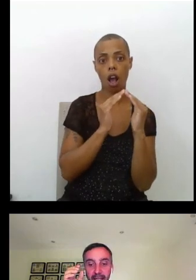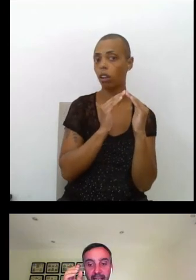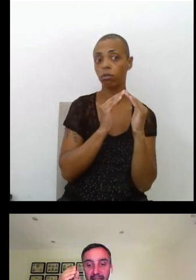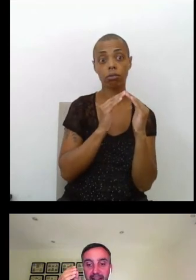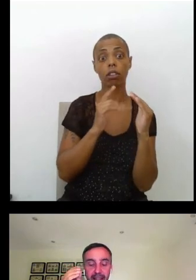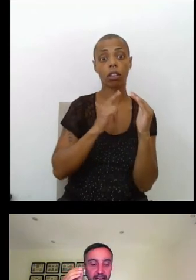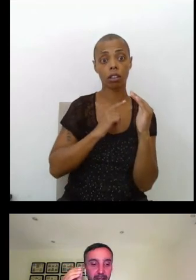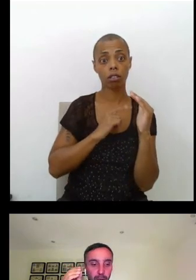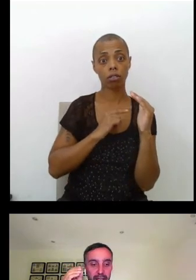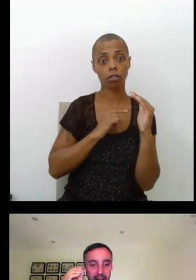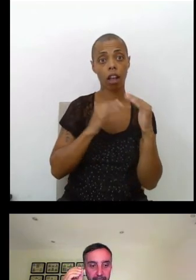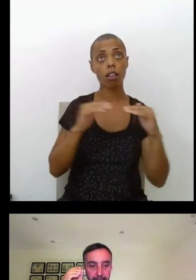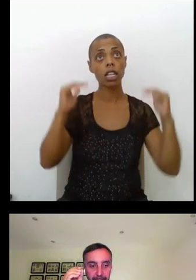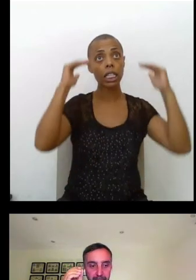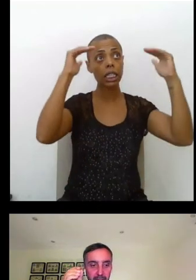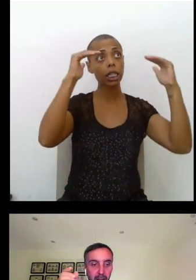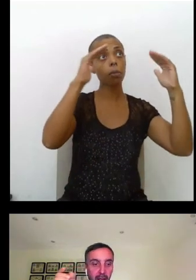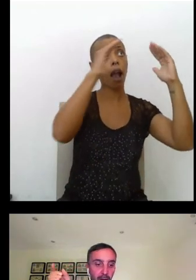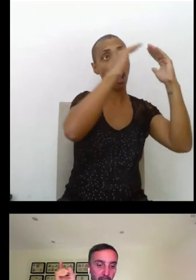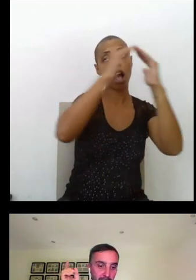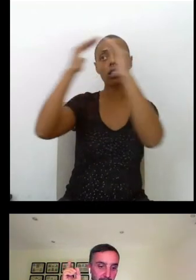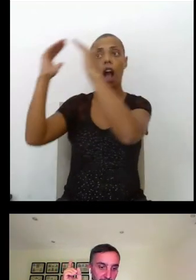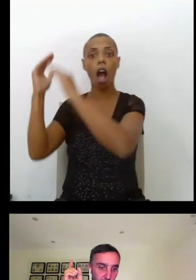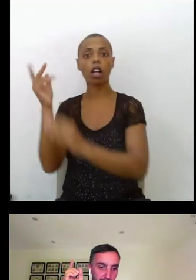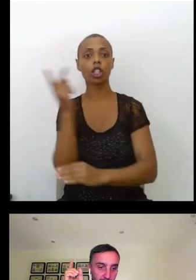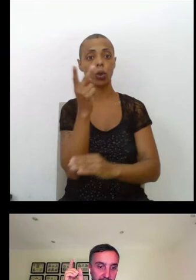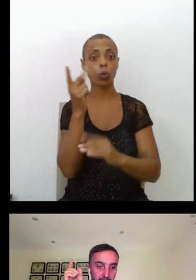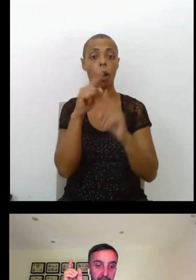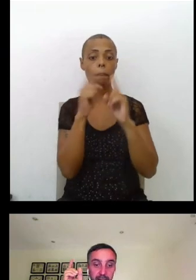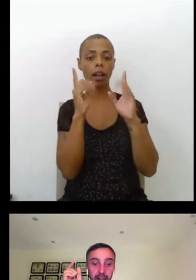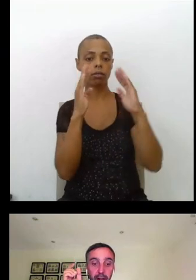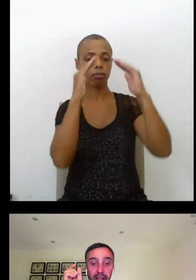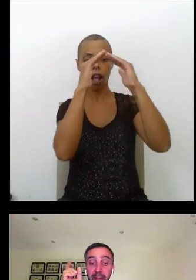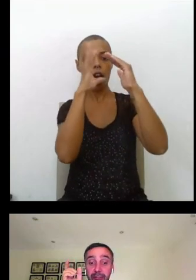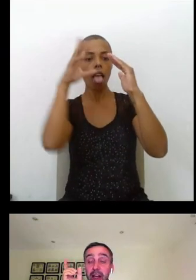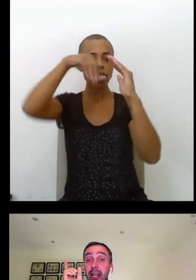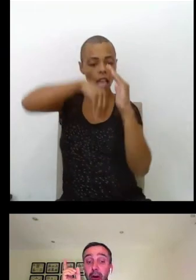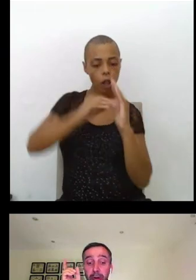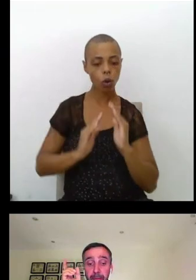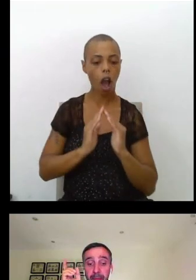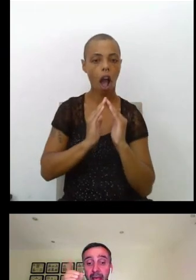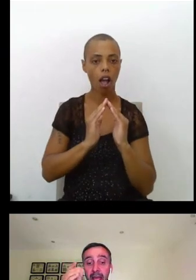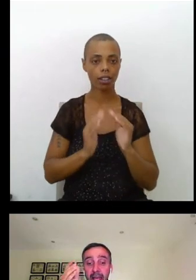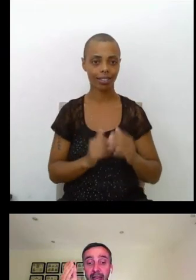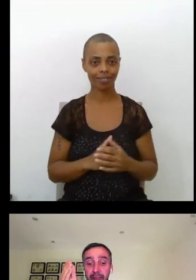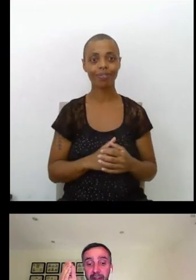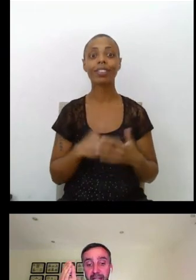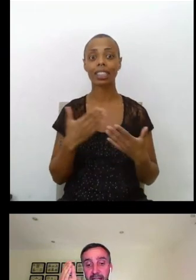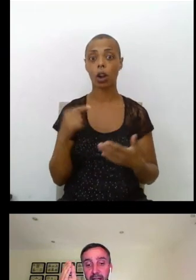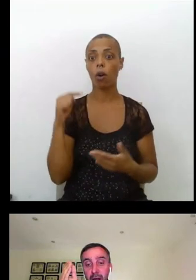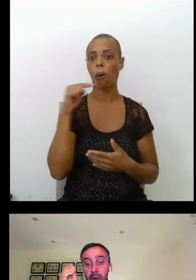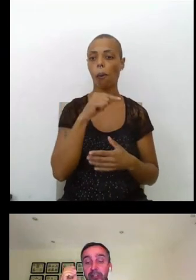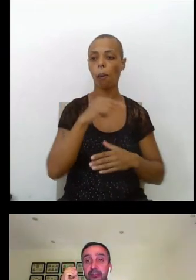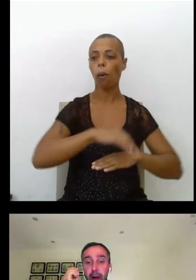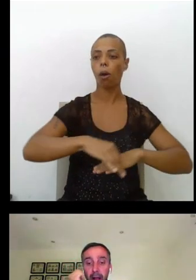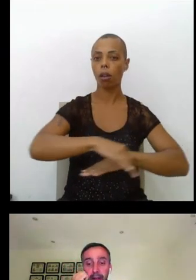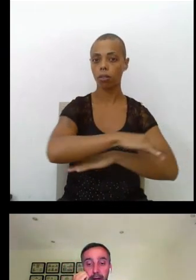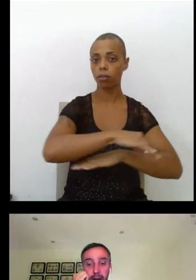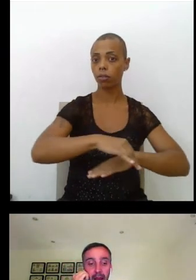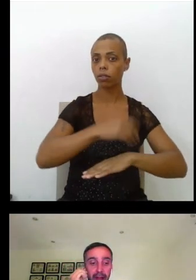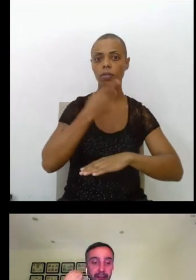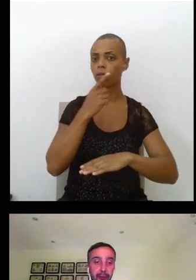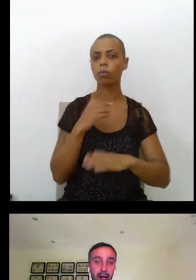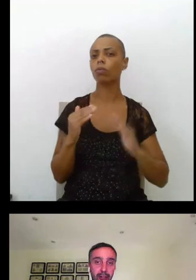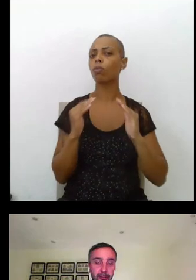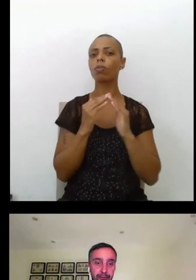nested inside one another for the architect did not live here alone he lived here with